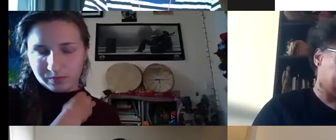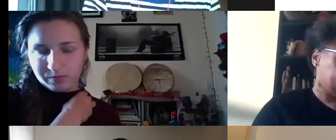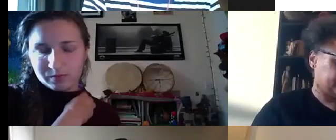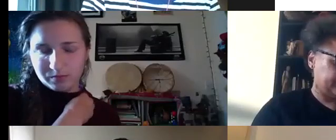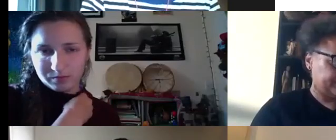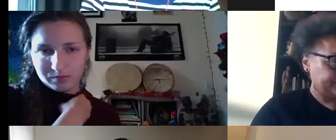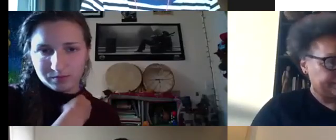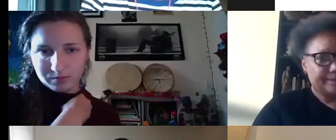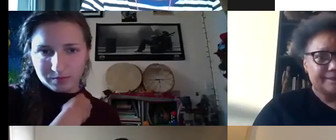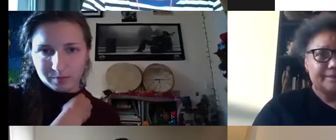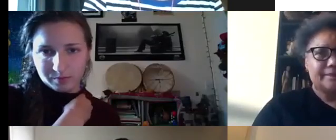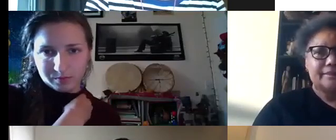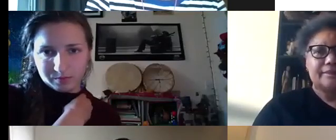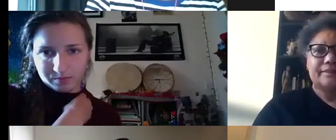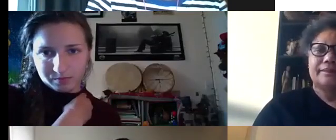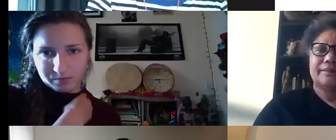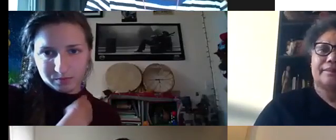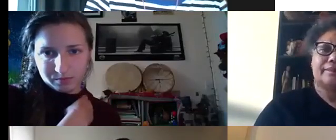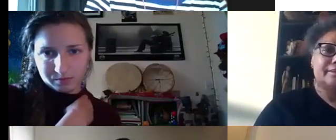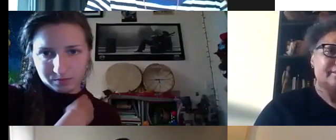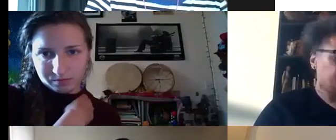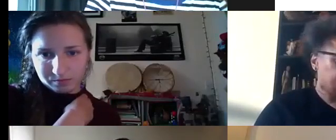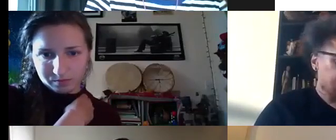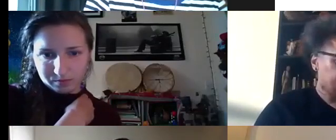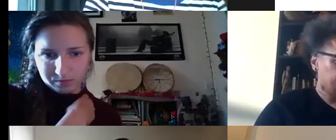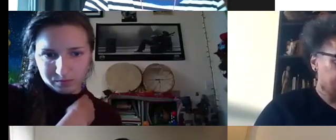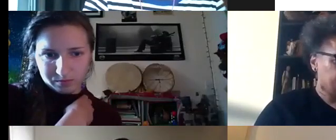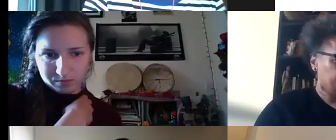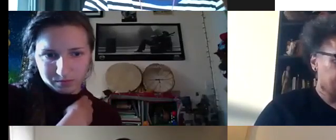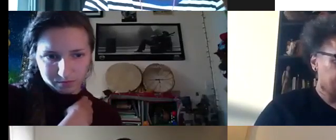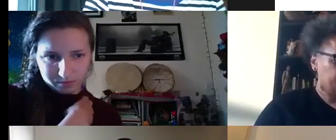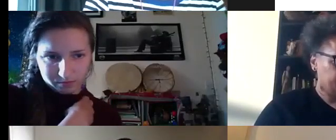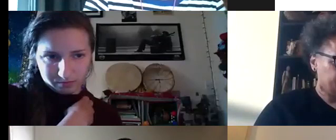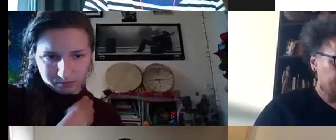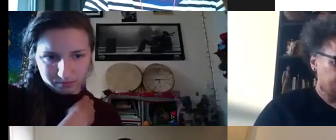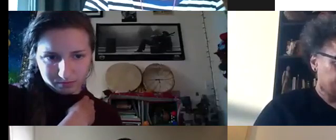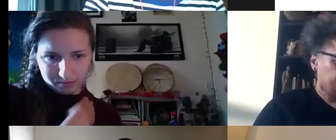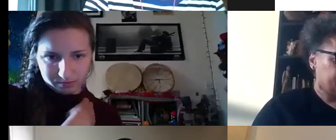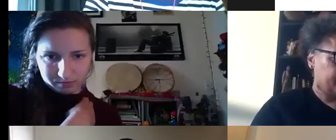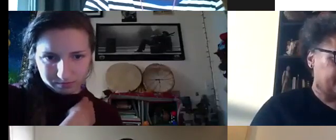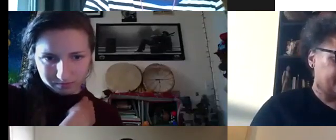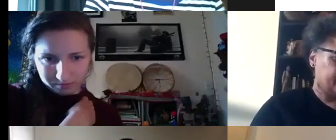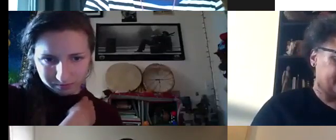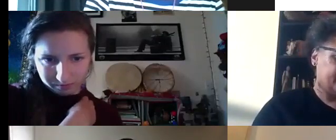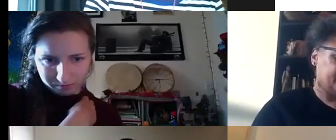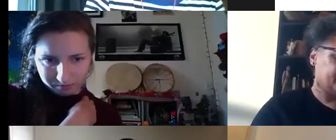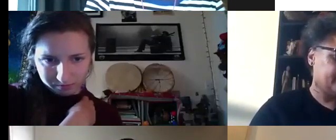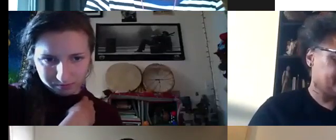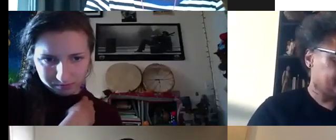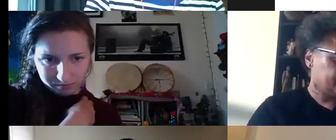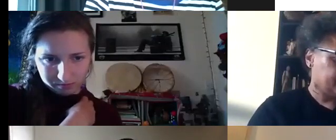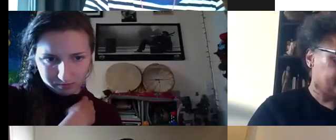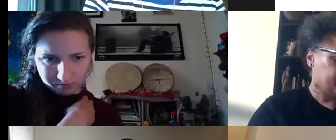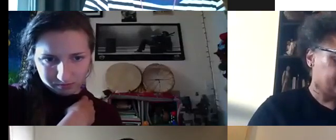HRT. Ivetta Sunyoung Kang is an interdisciplinary visual and video artist and